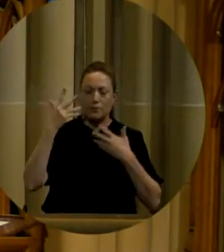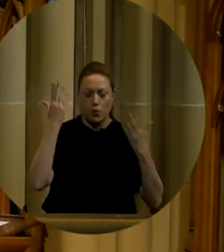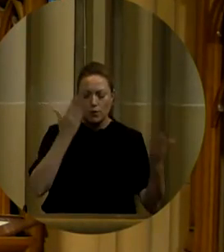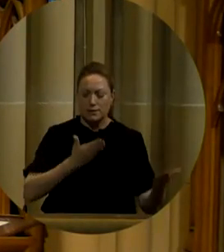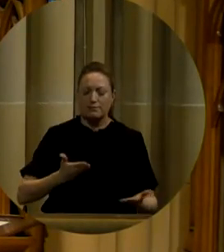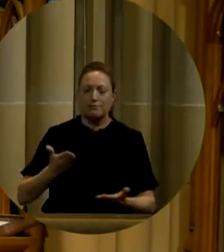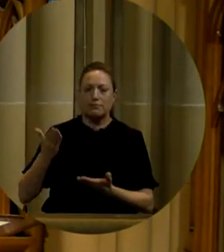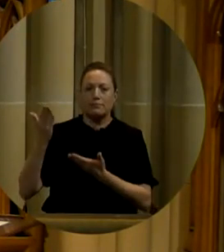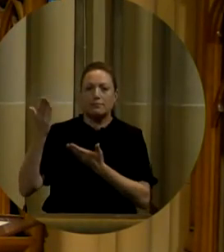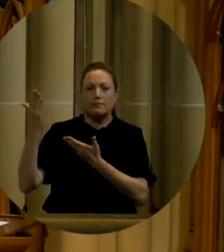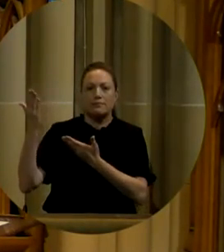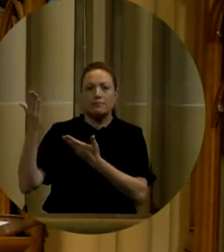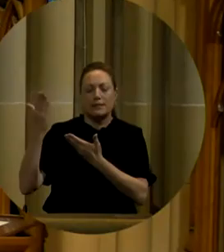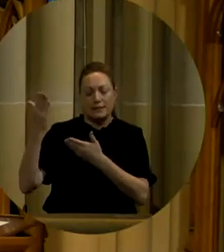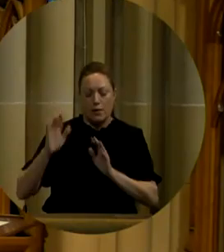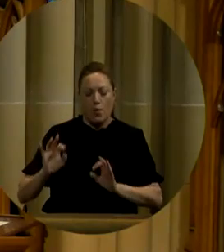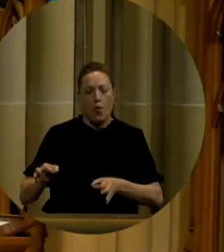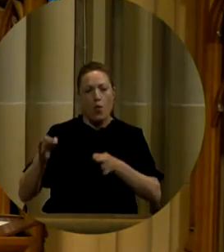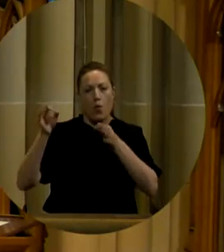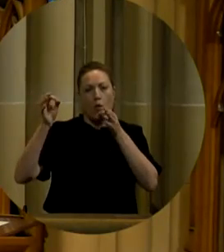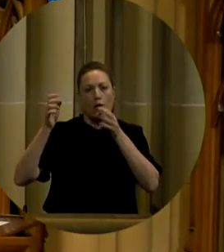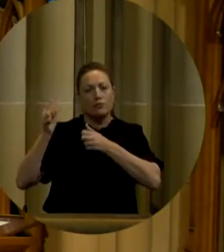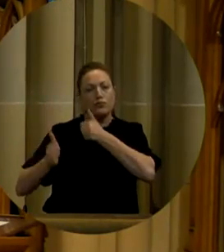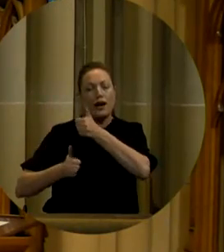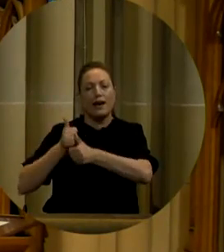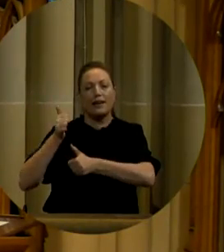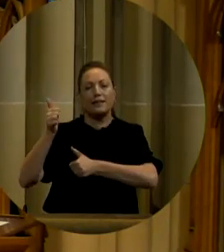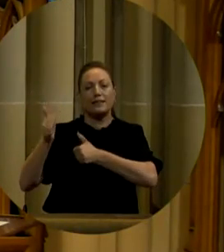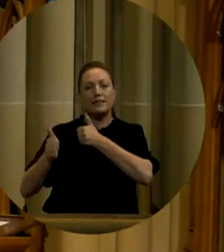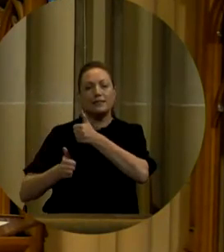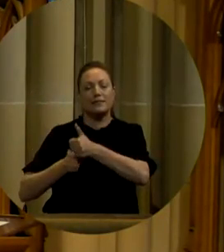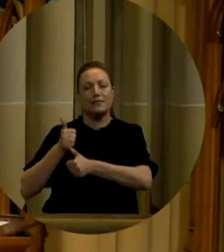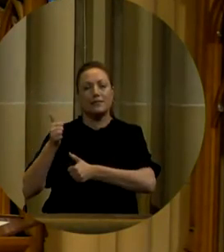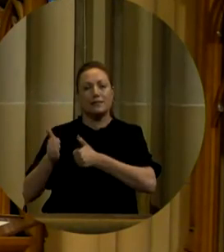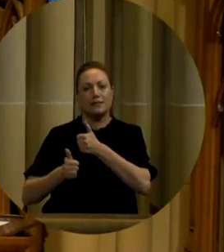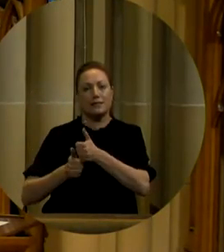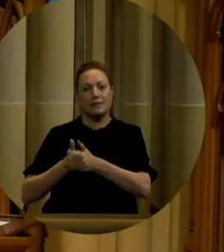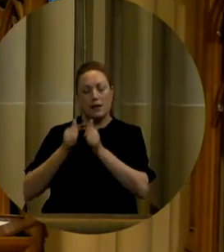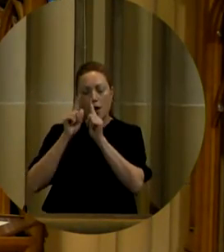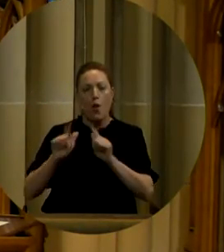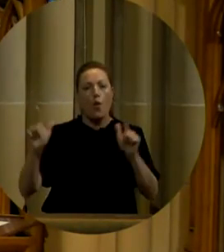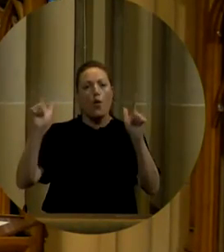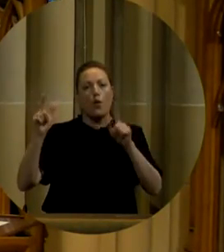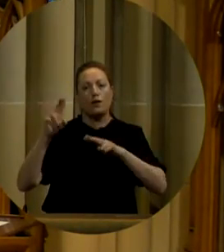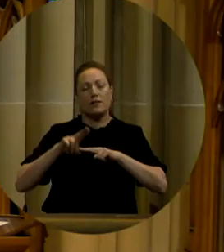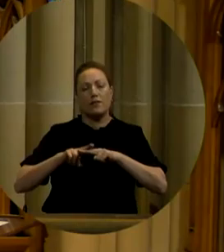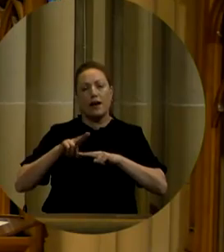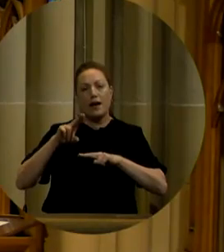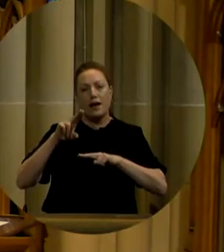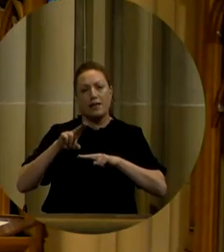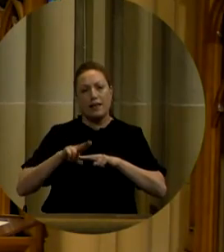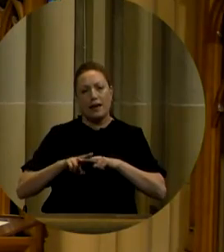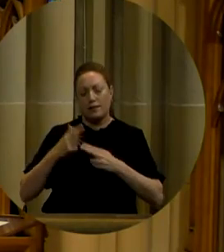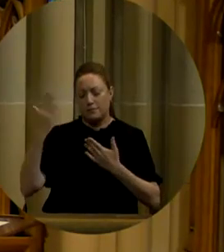a hymn of glory and praise, O Lord Father of